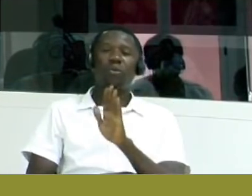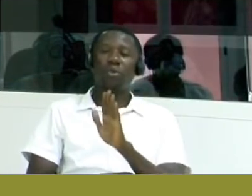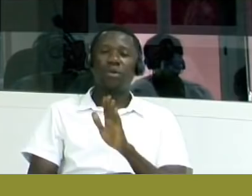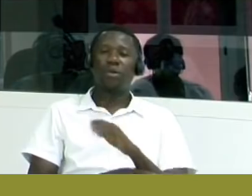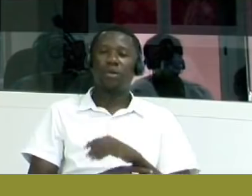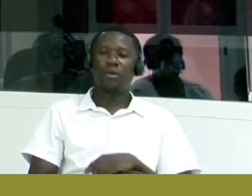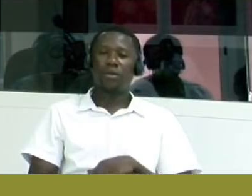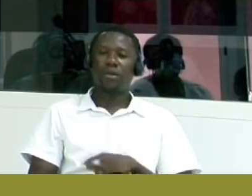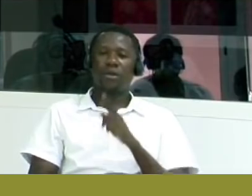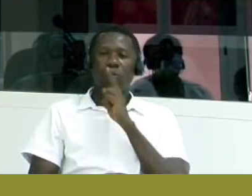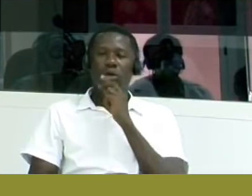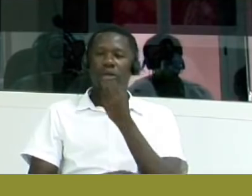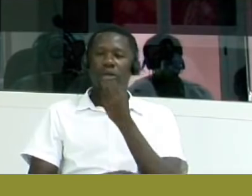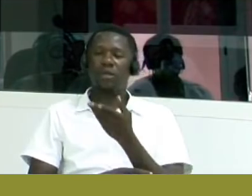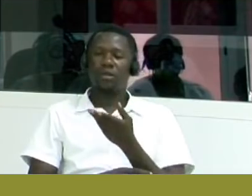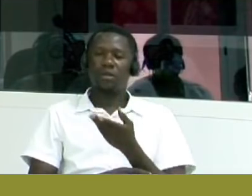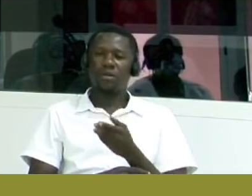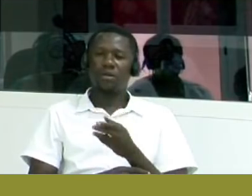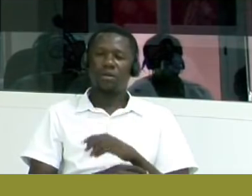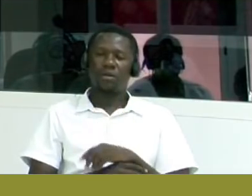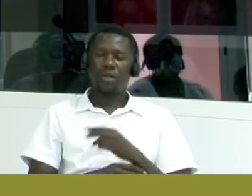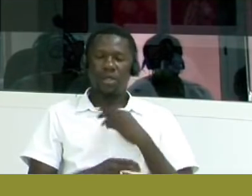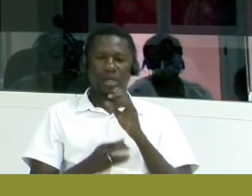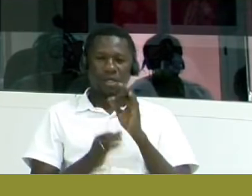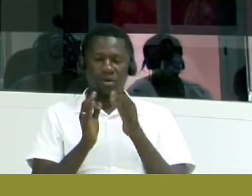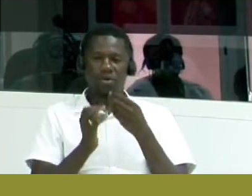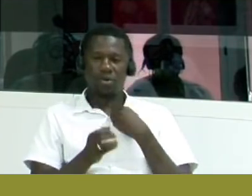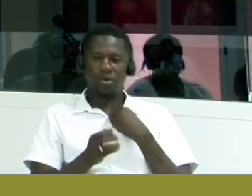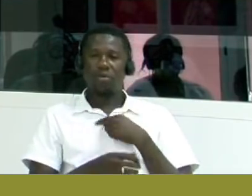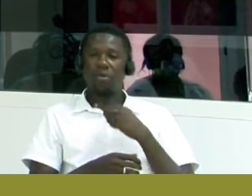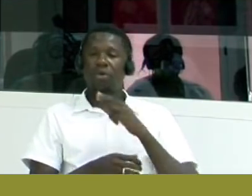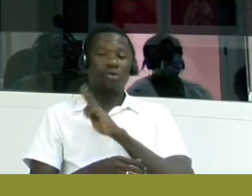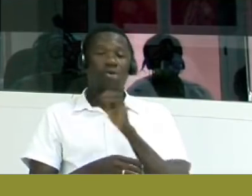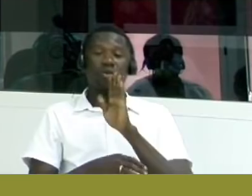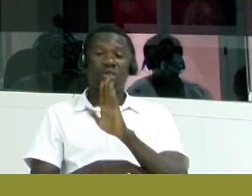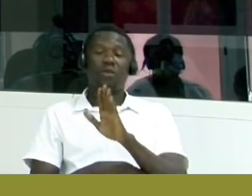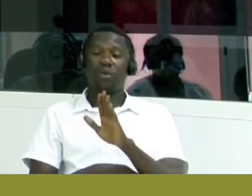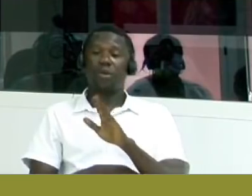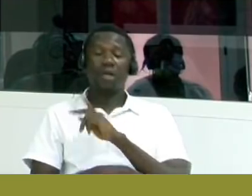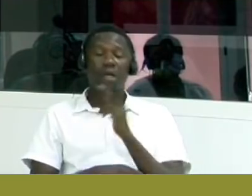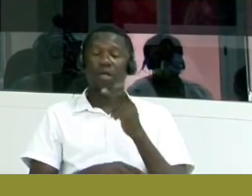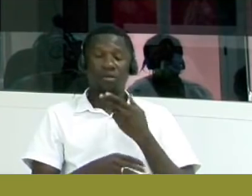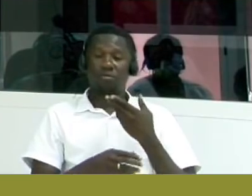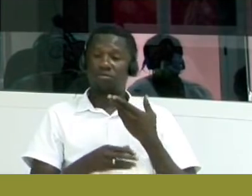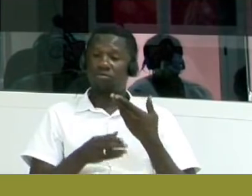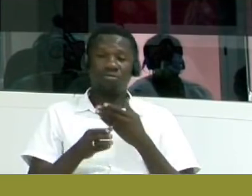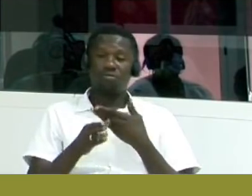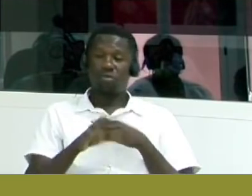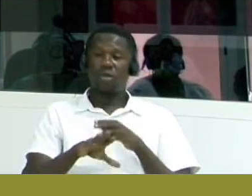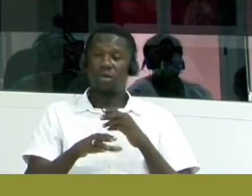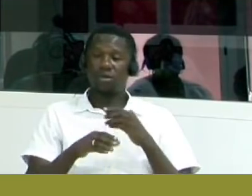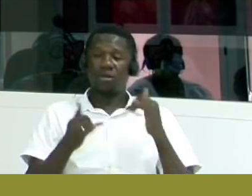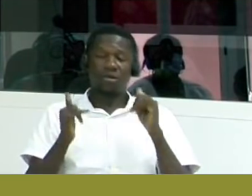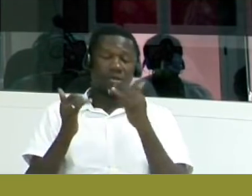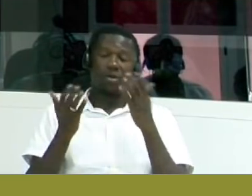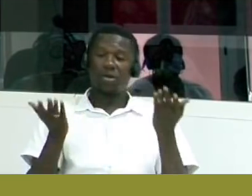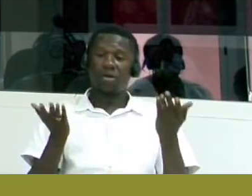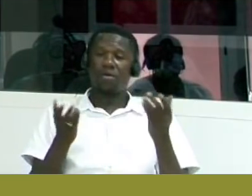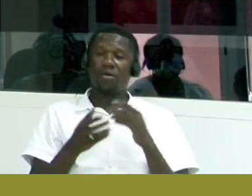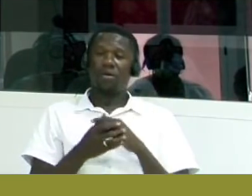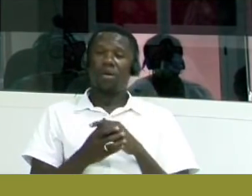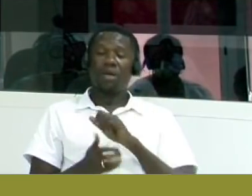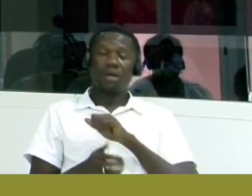speaking? And he told me who he was. I said, I am not stopping any procession. I'm not stopping any procession,